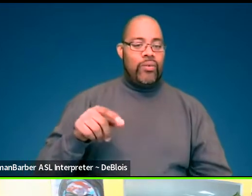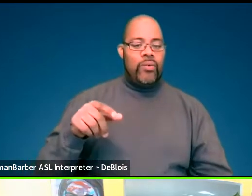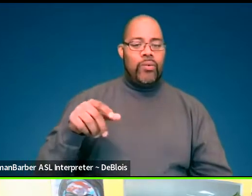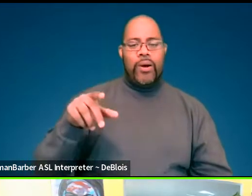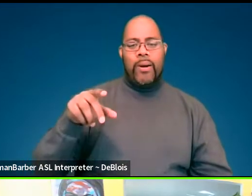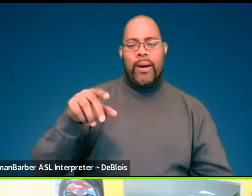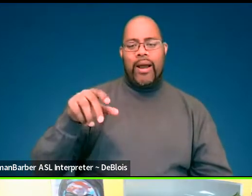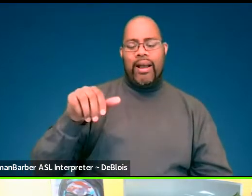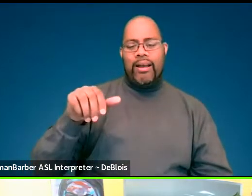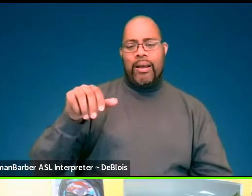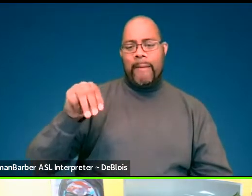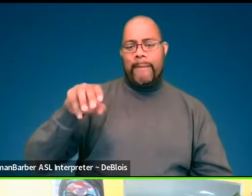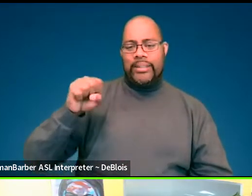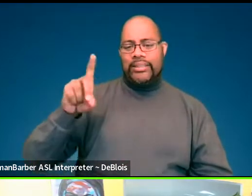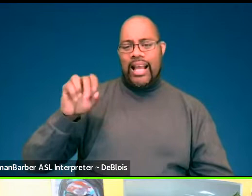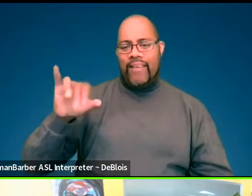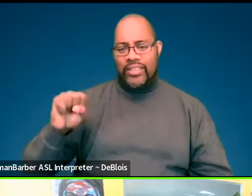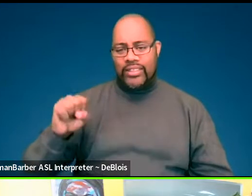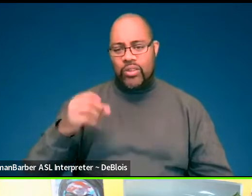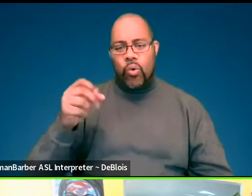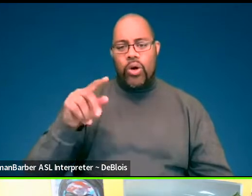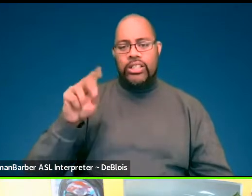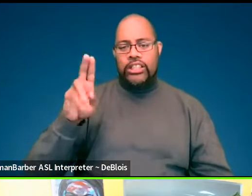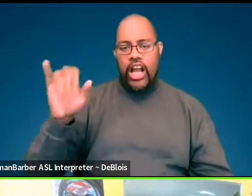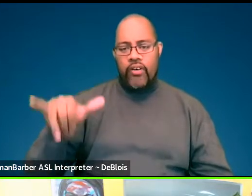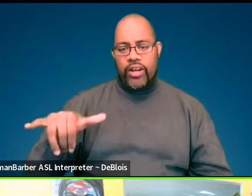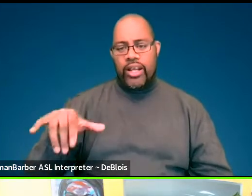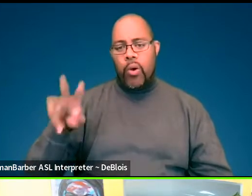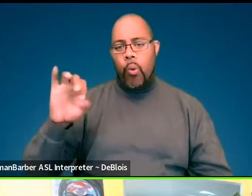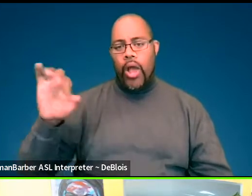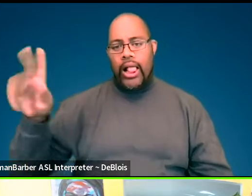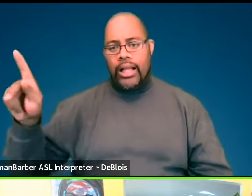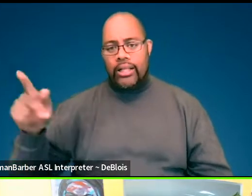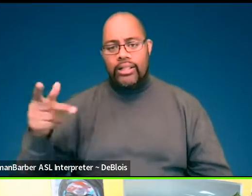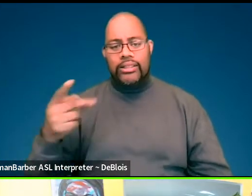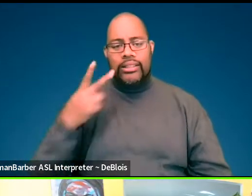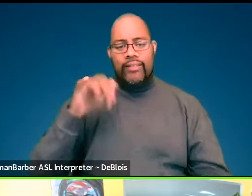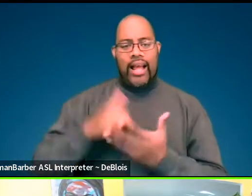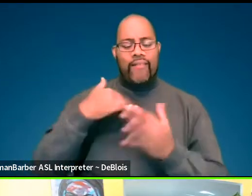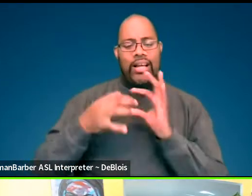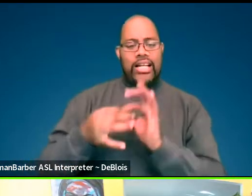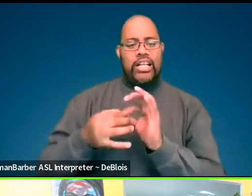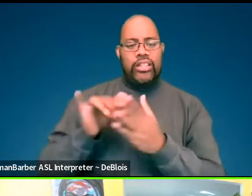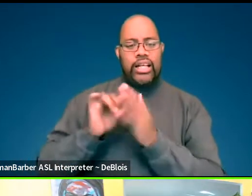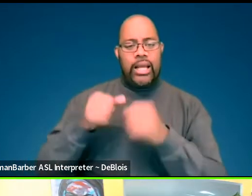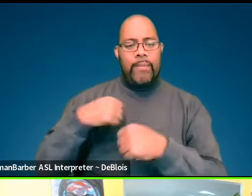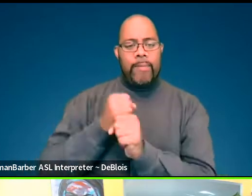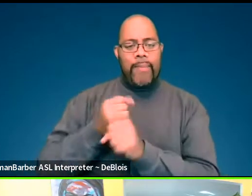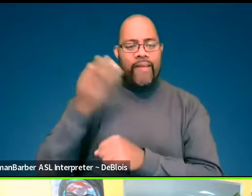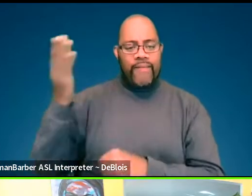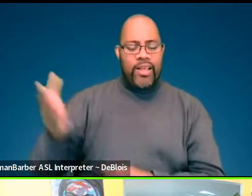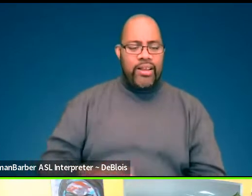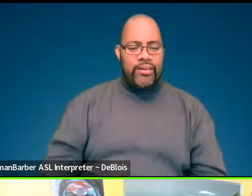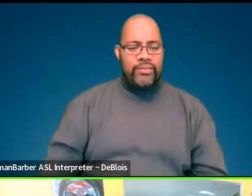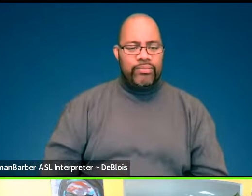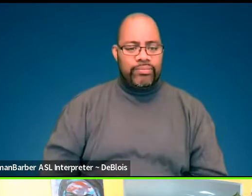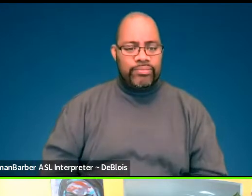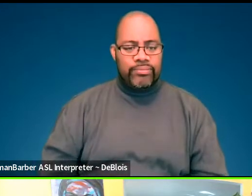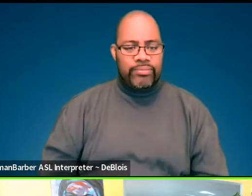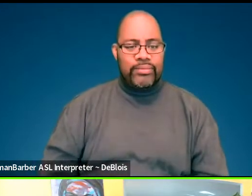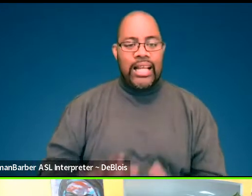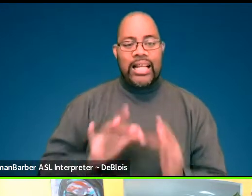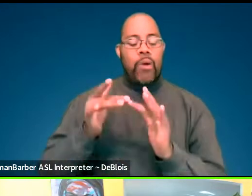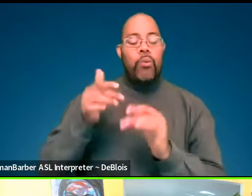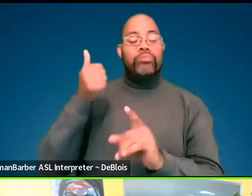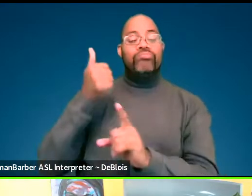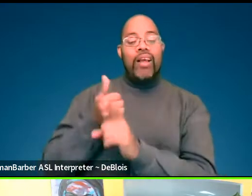see, or Terry Wilk, and see if there's, you know, a connection that could be made there. So the network itself